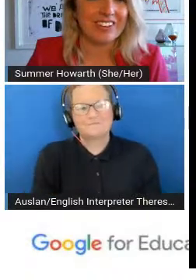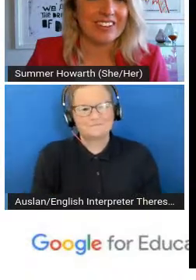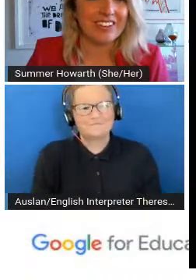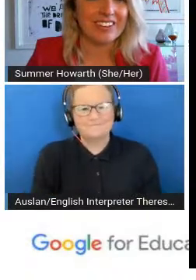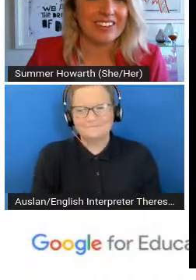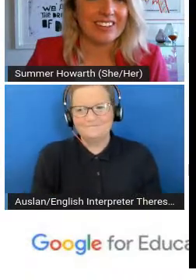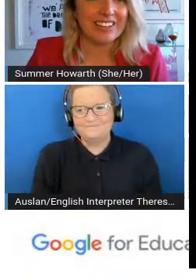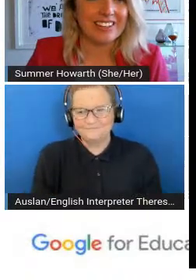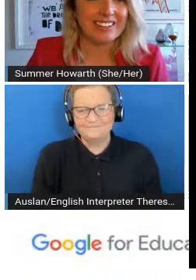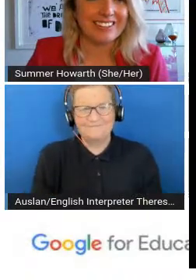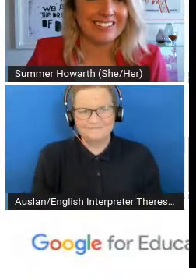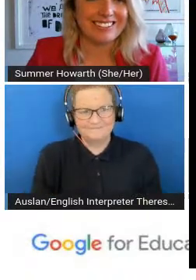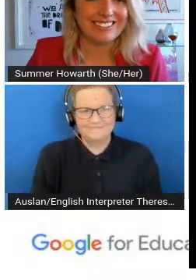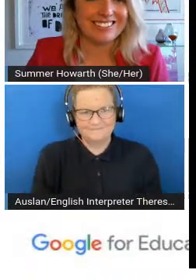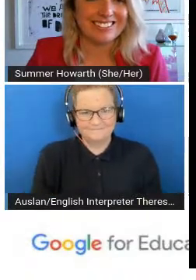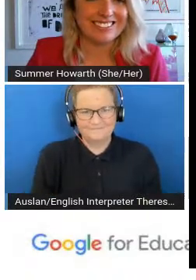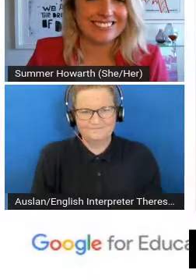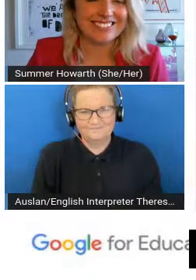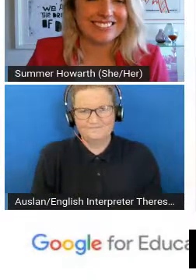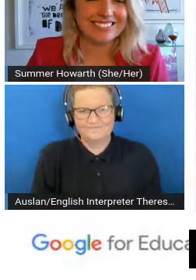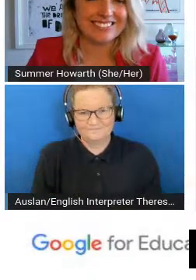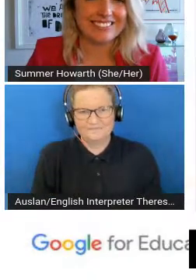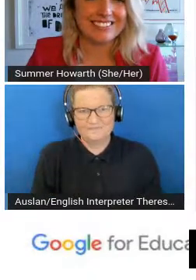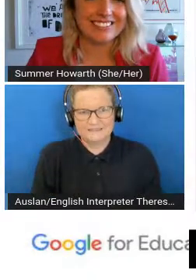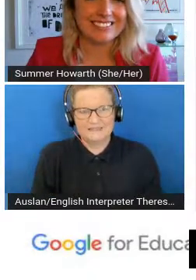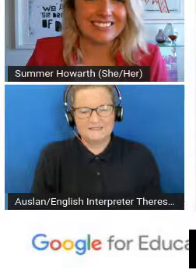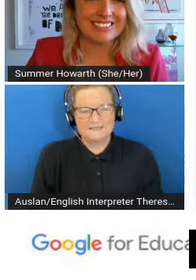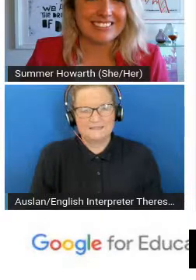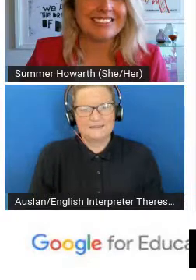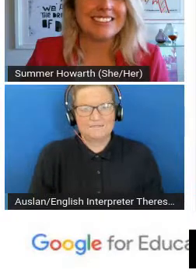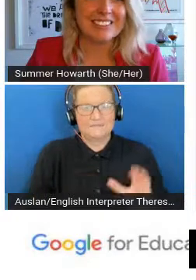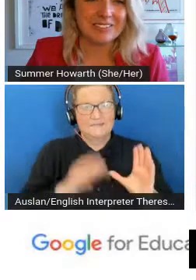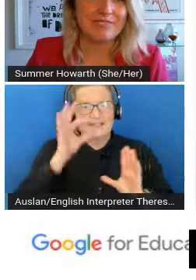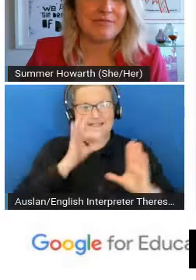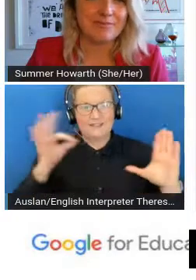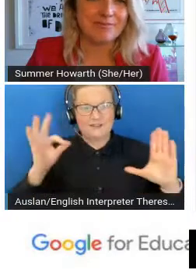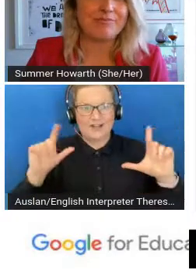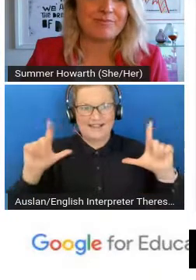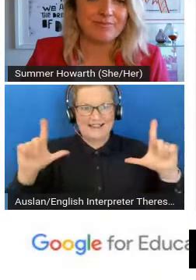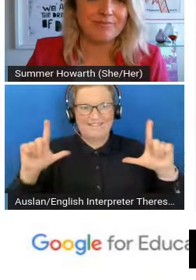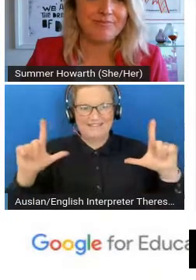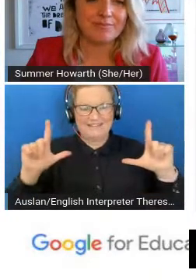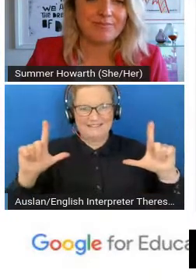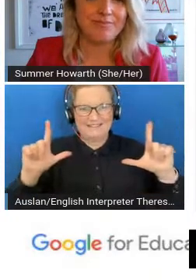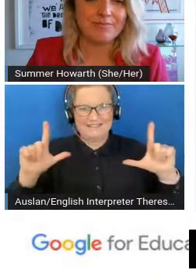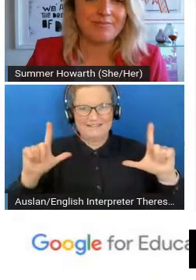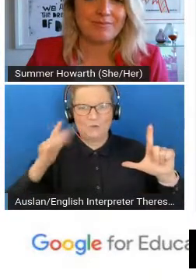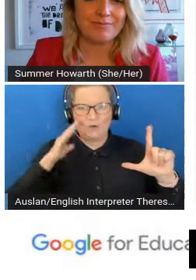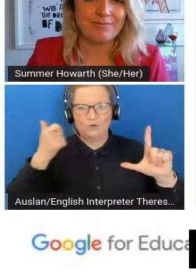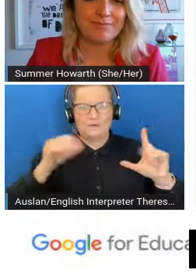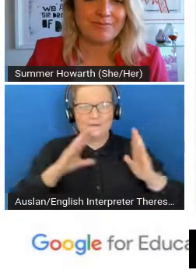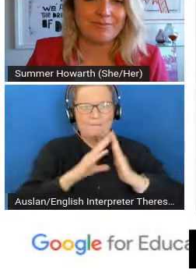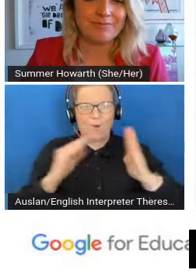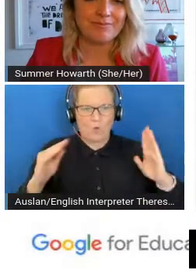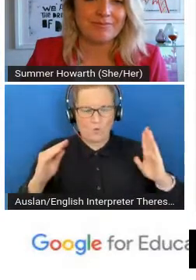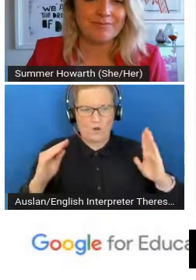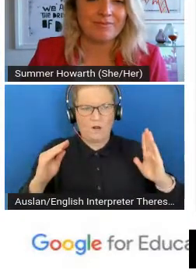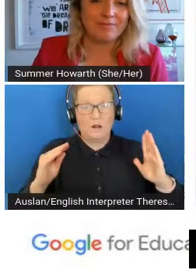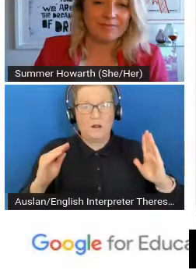design canvas to help you when you're using the this model. Like if you want